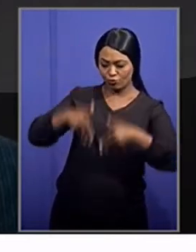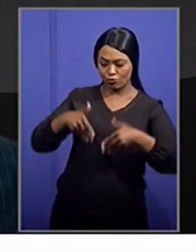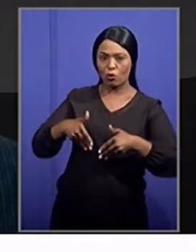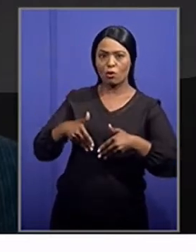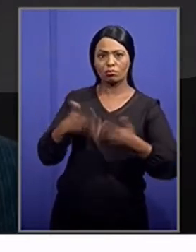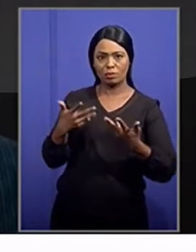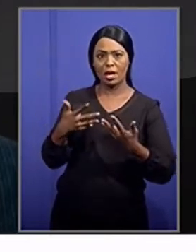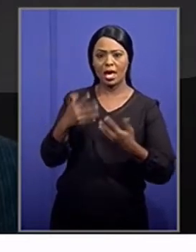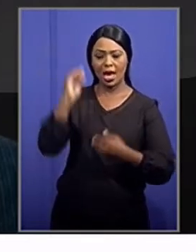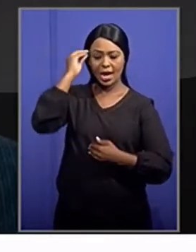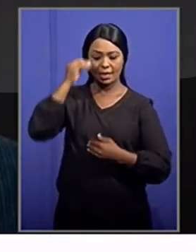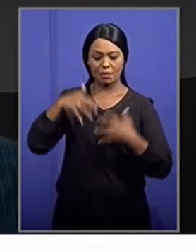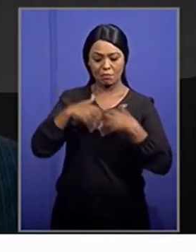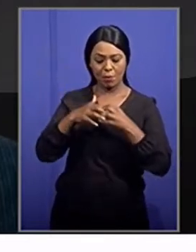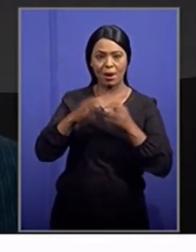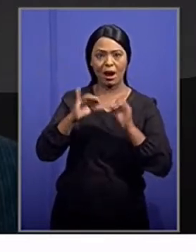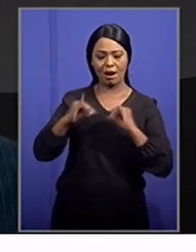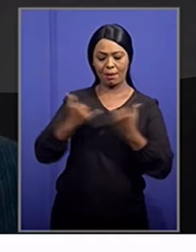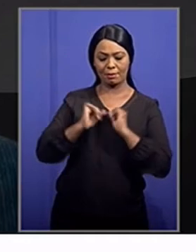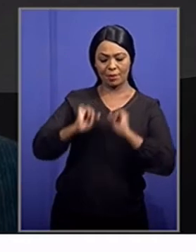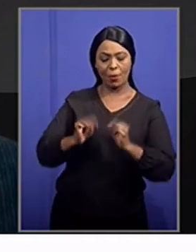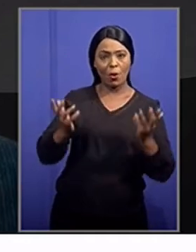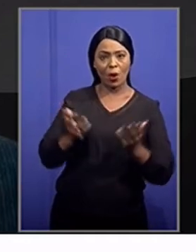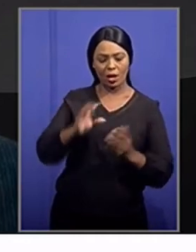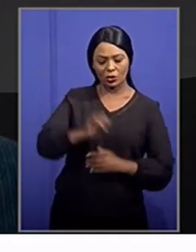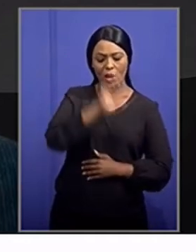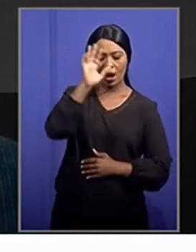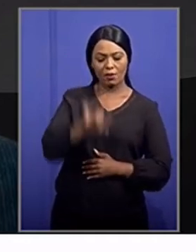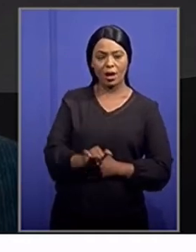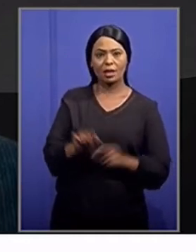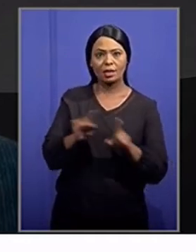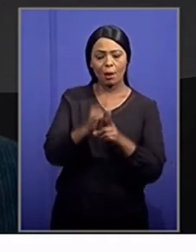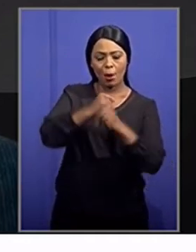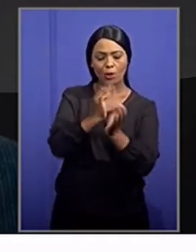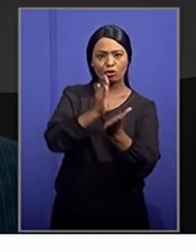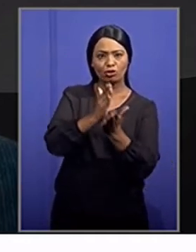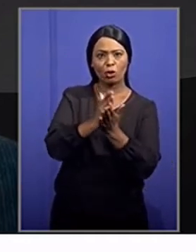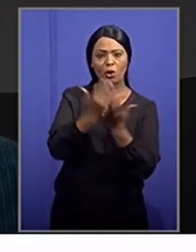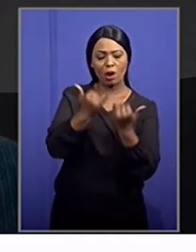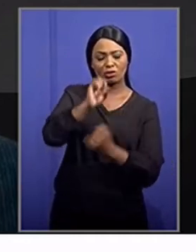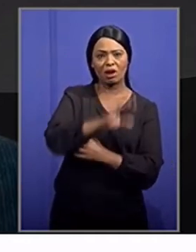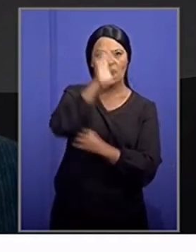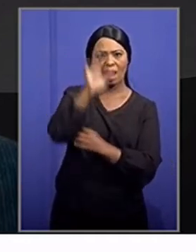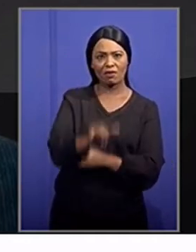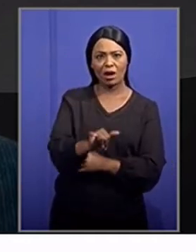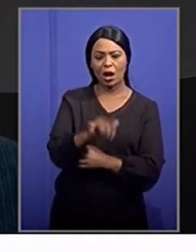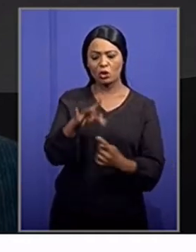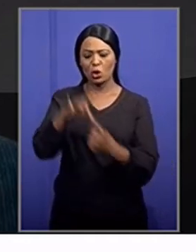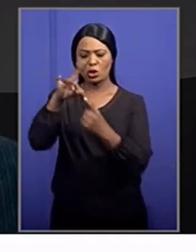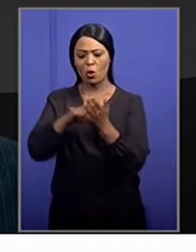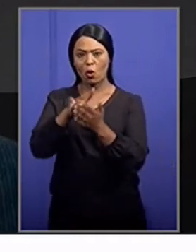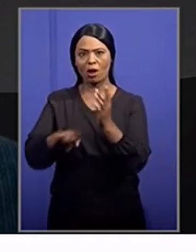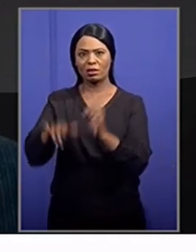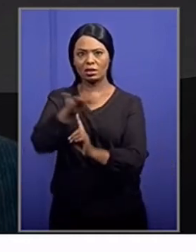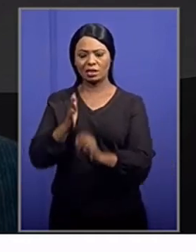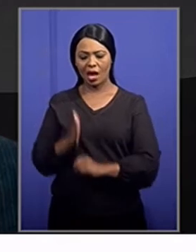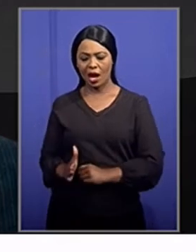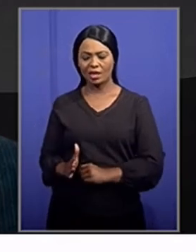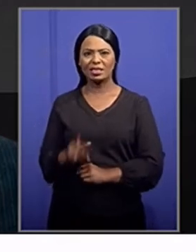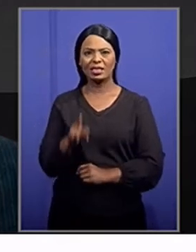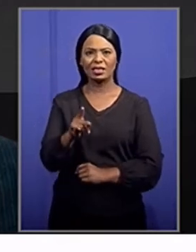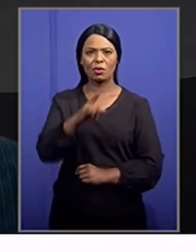Africa. They would also be interested in the fact that South Africa has chosen the wrong side in the war in the